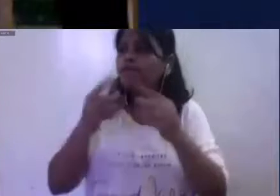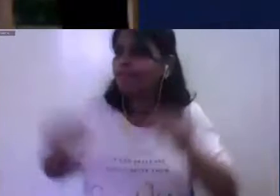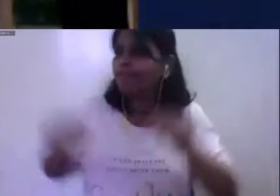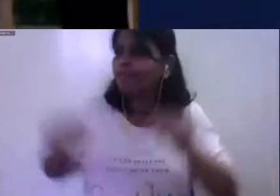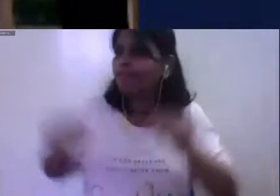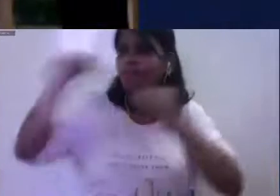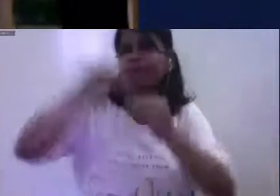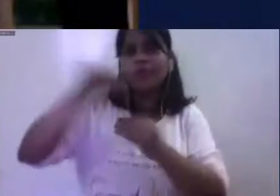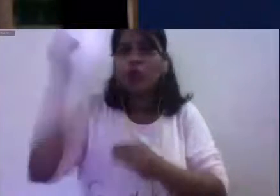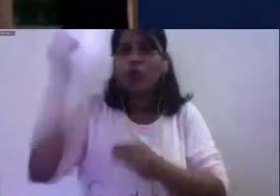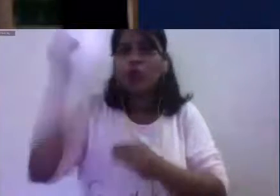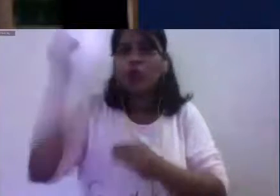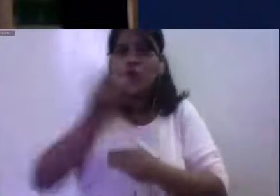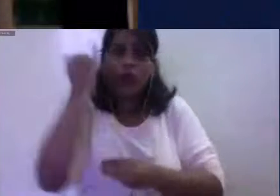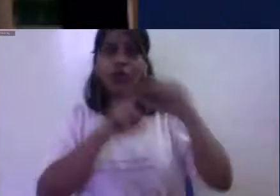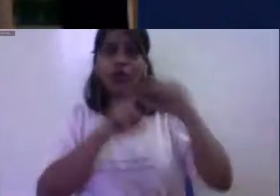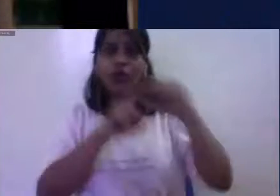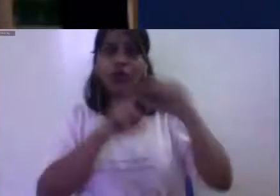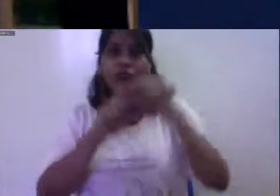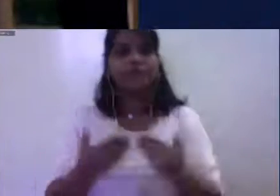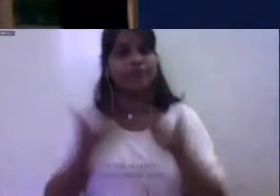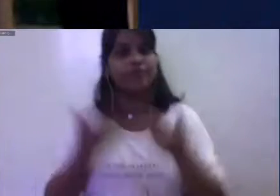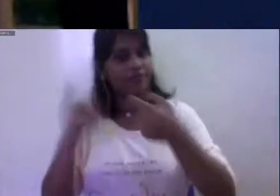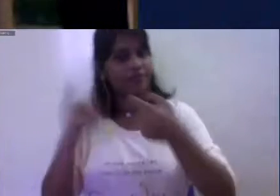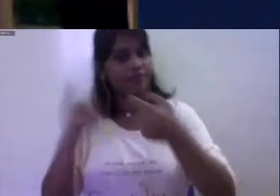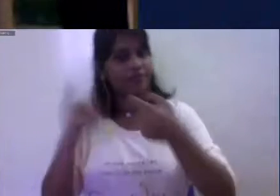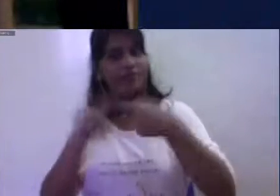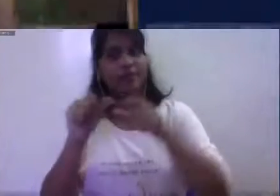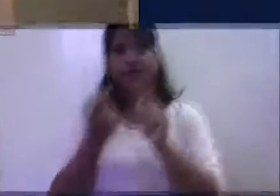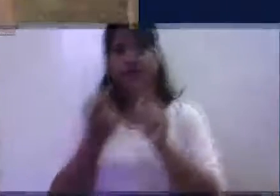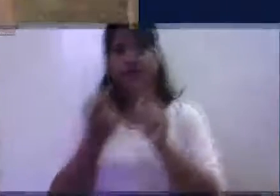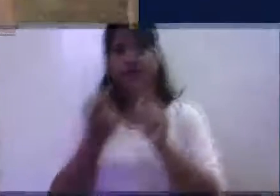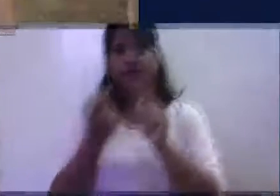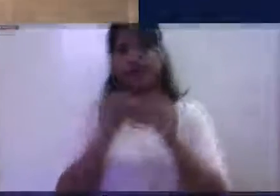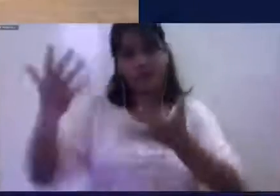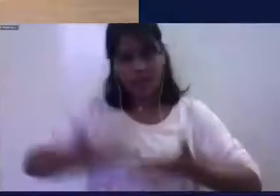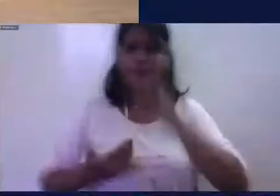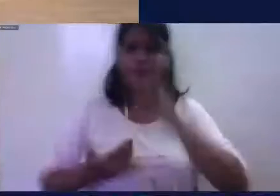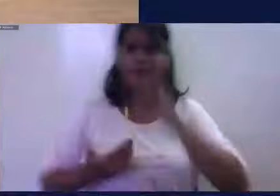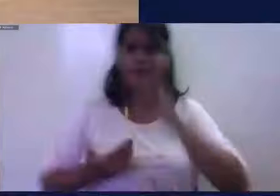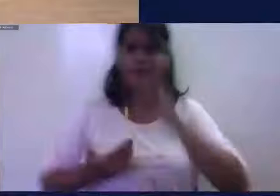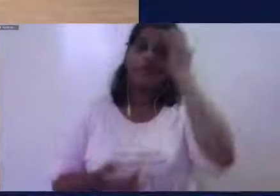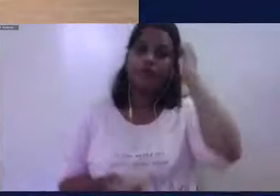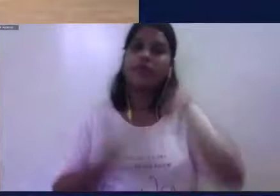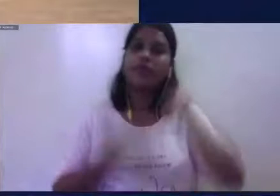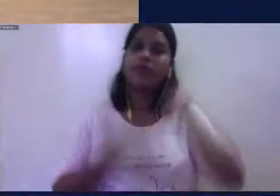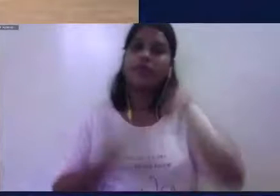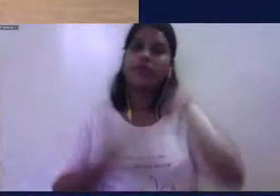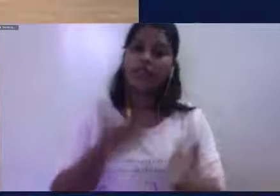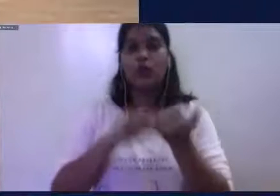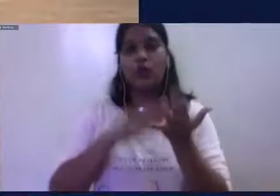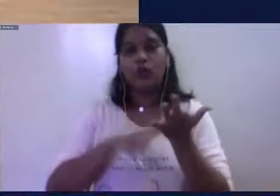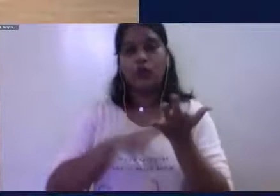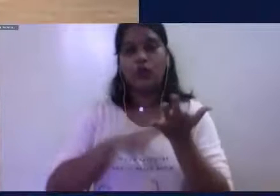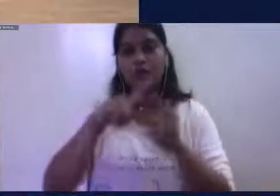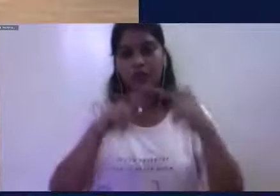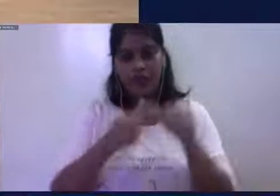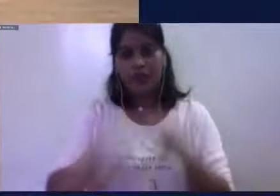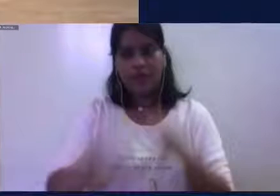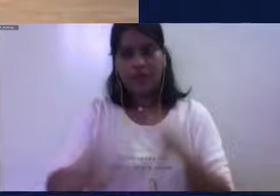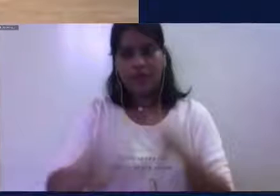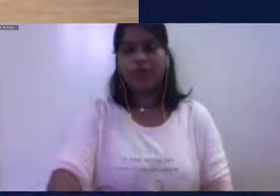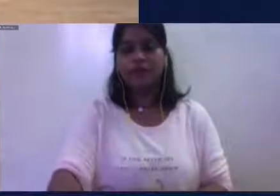innovation quotient. So over to you, Kaustubh. Welcome. Thank you, Smita. Thanks, TiE in